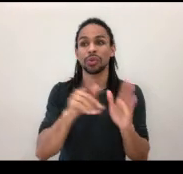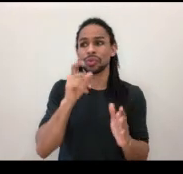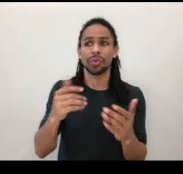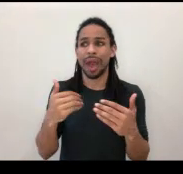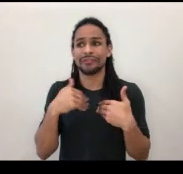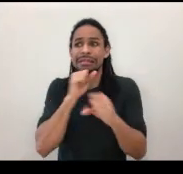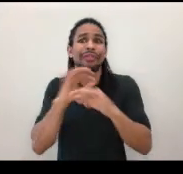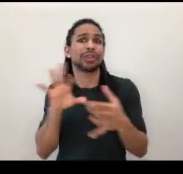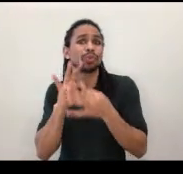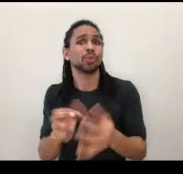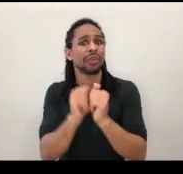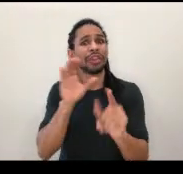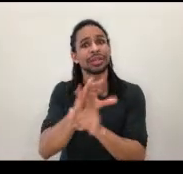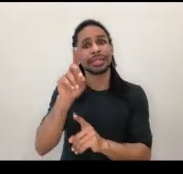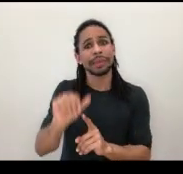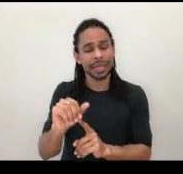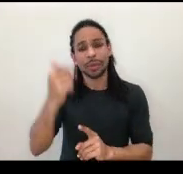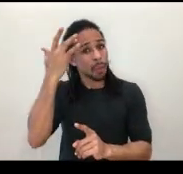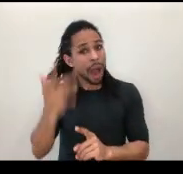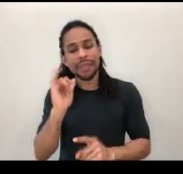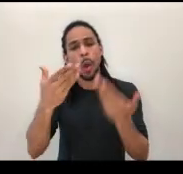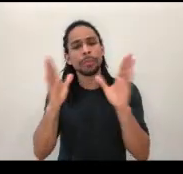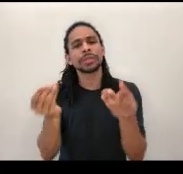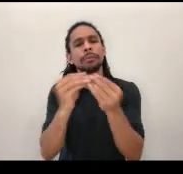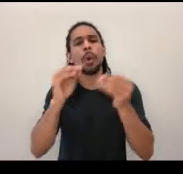have anything to do with their disability, because that